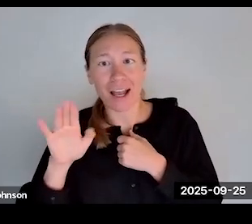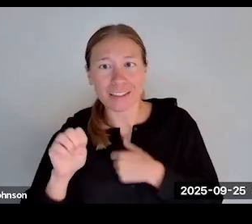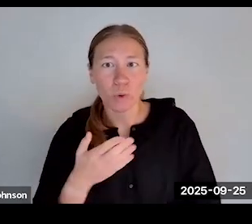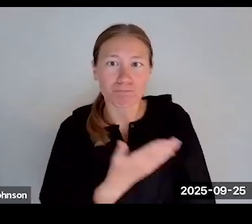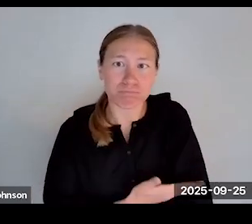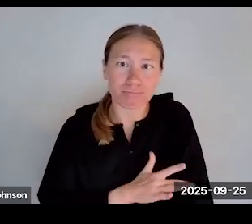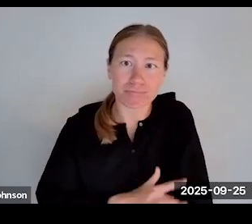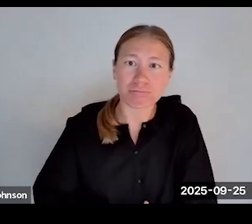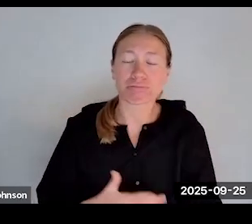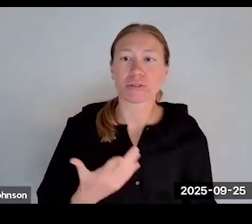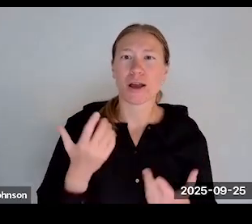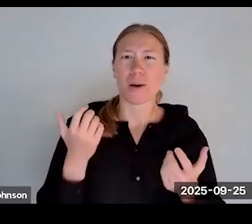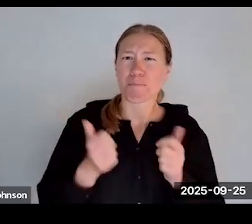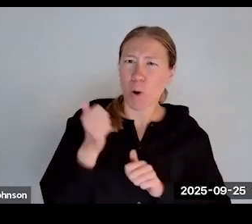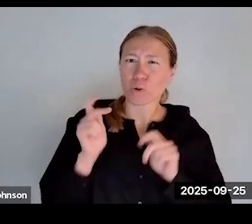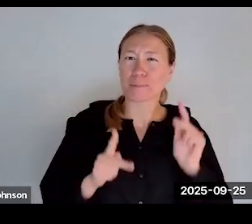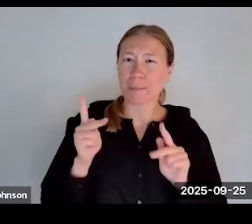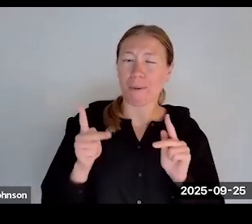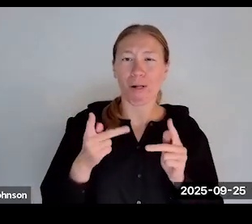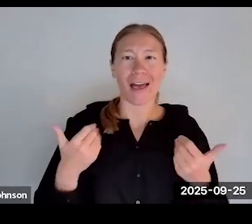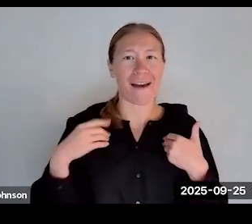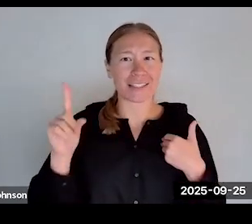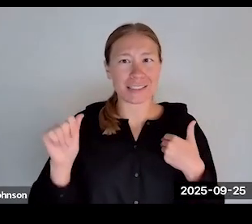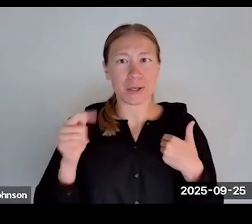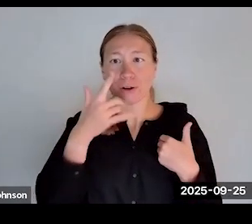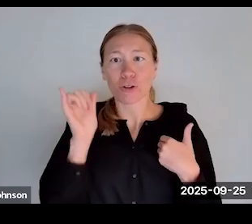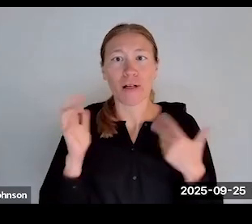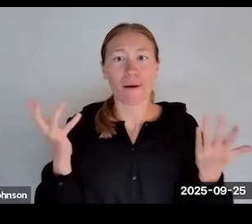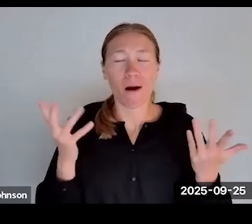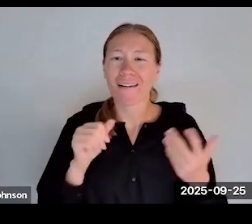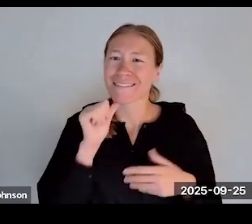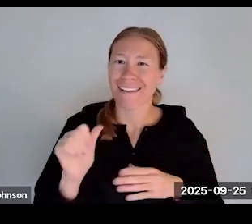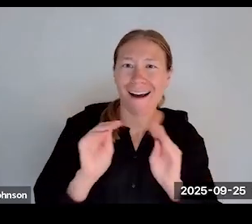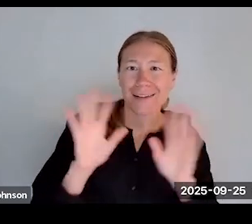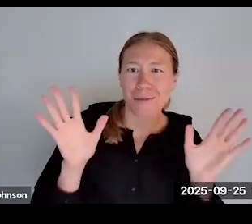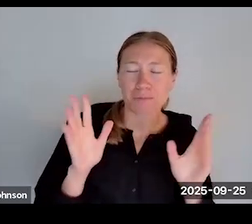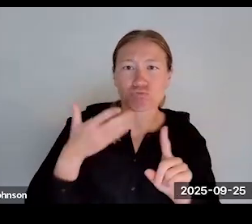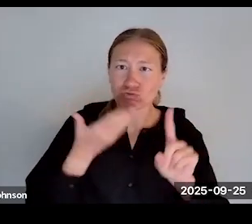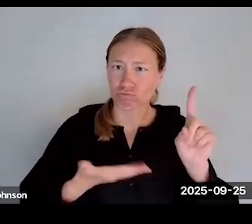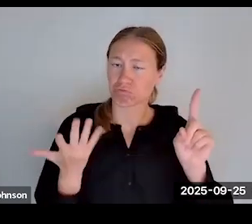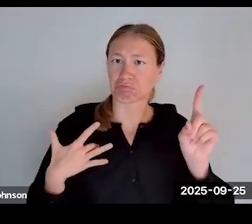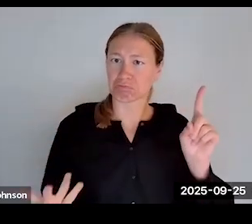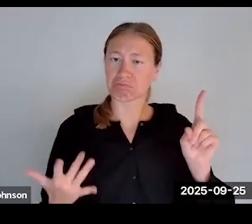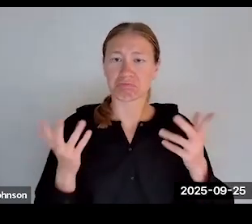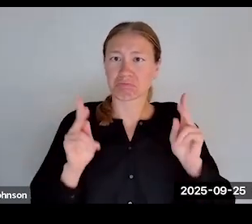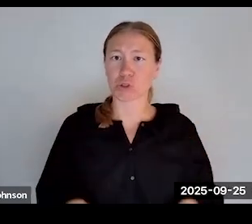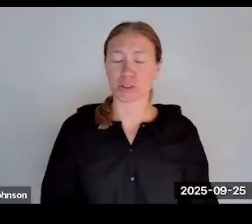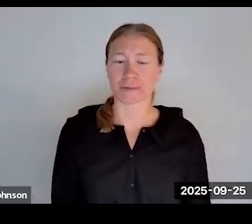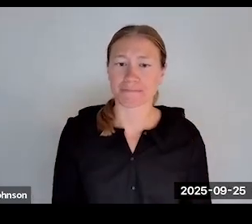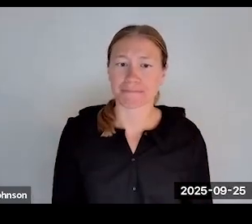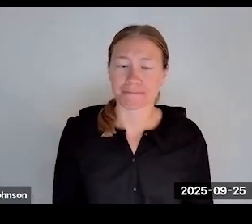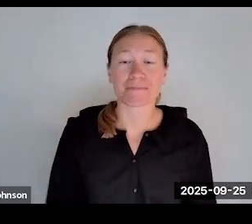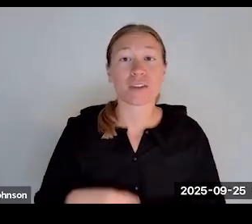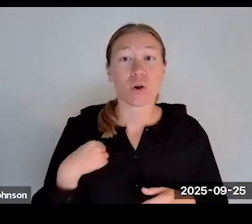with disabilities have what we call a non-apparent disability. When we're considering how to create more disability